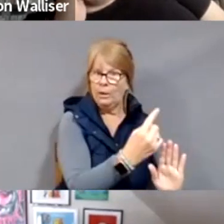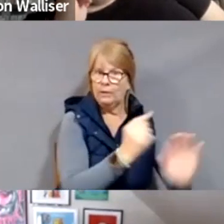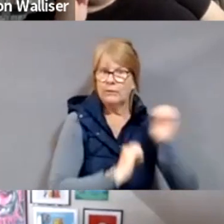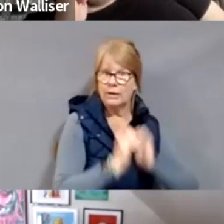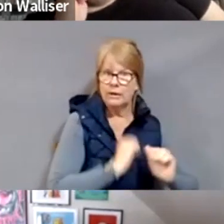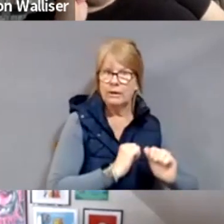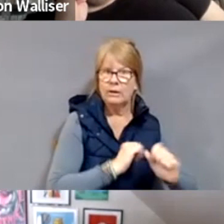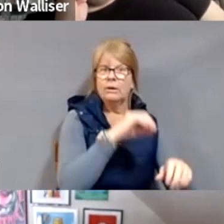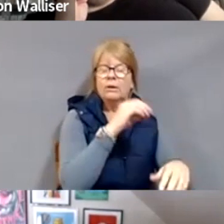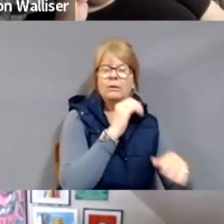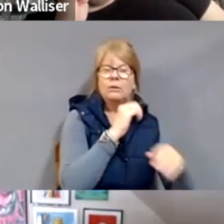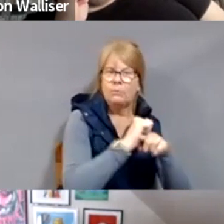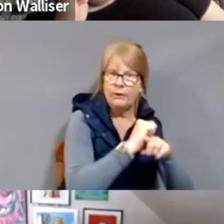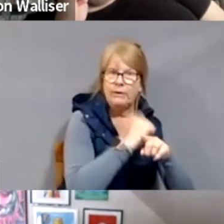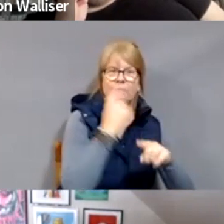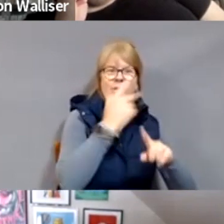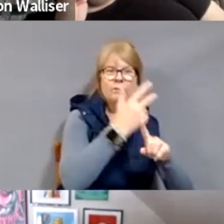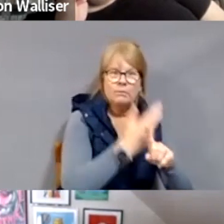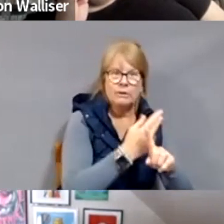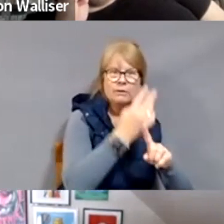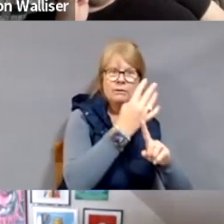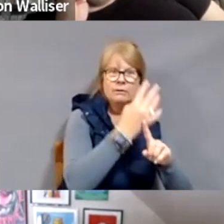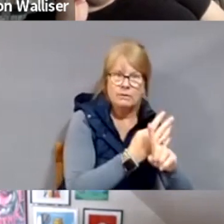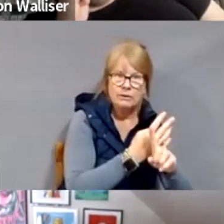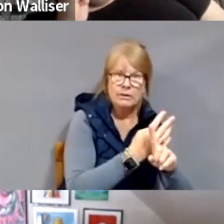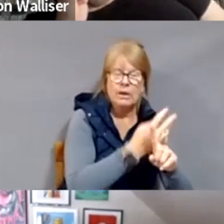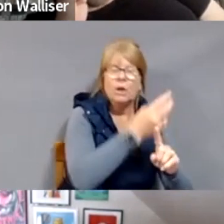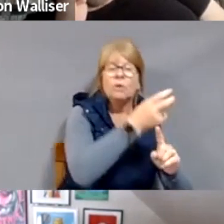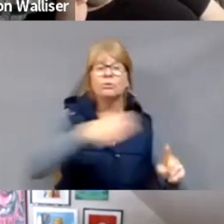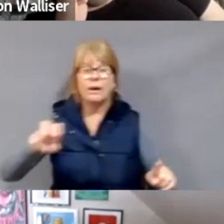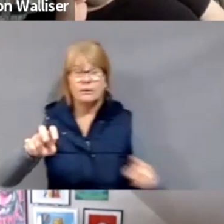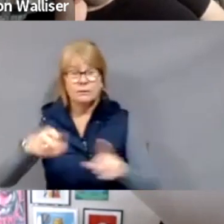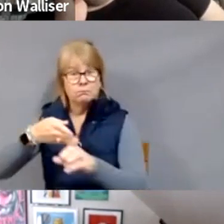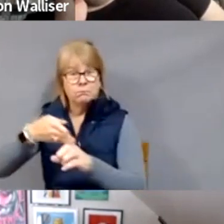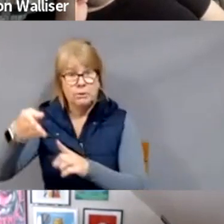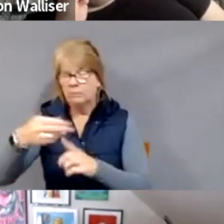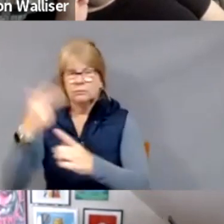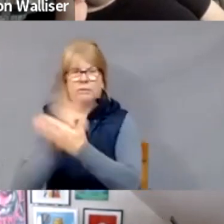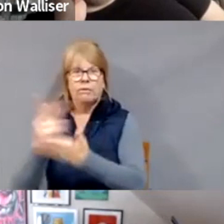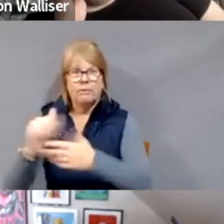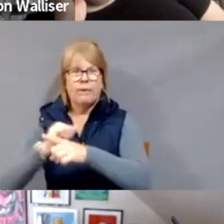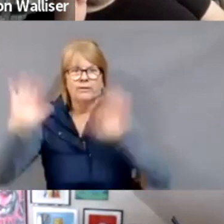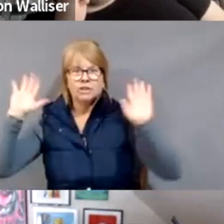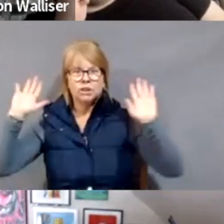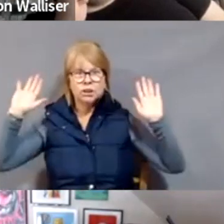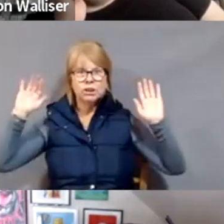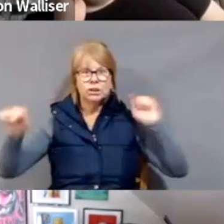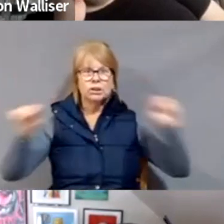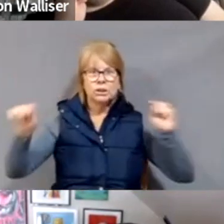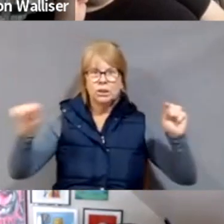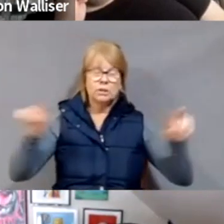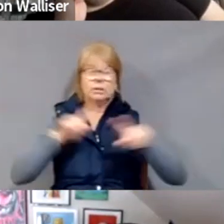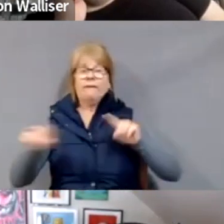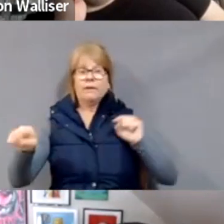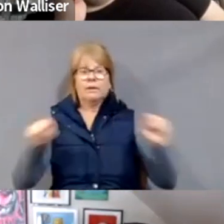for 3 months or 4 months over a show to 3 weeks. Yeah. And it's a different muscle. So speaking to that different muscle, as